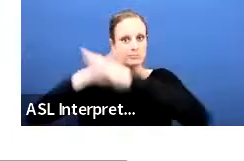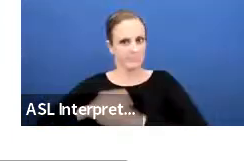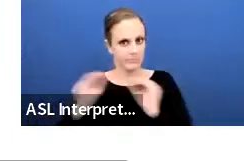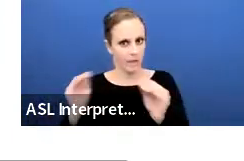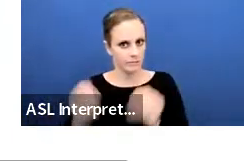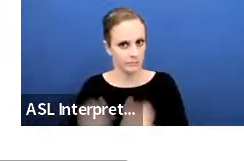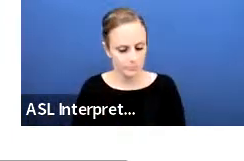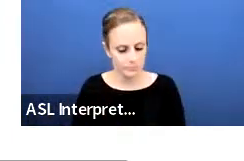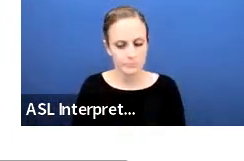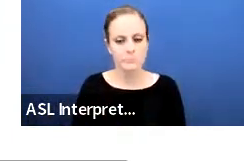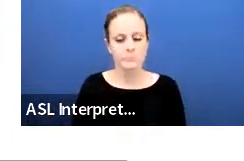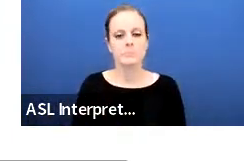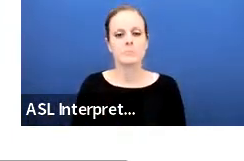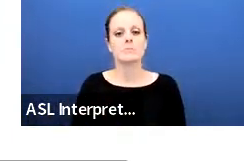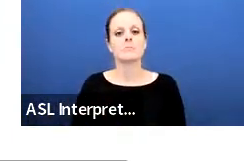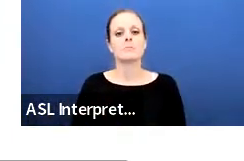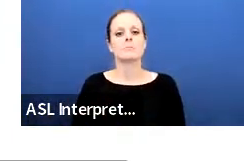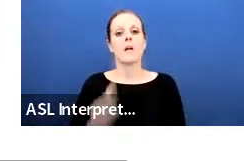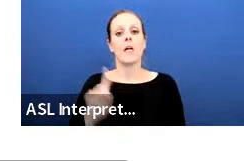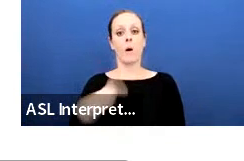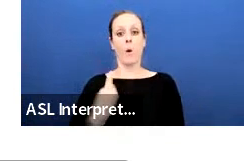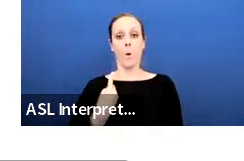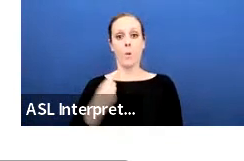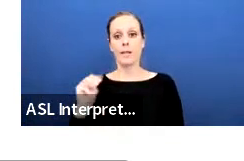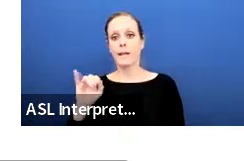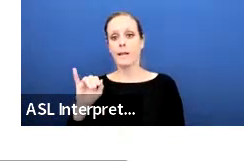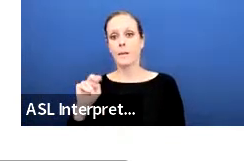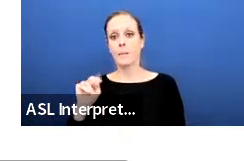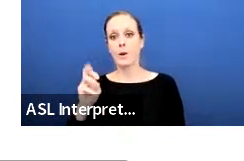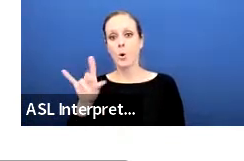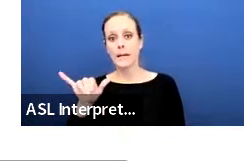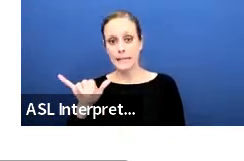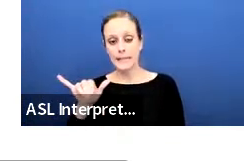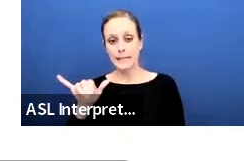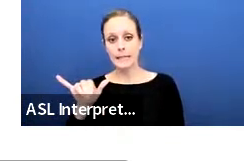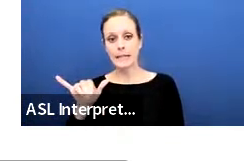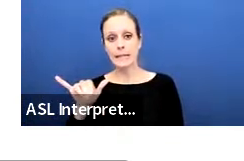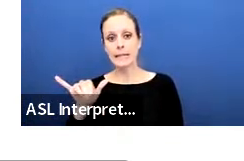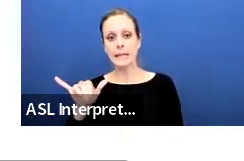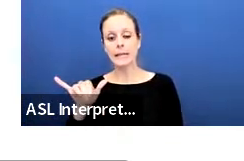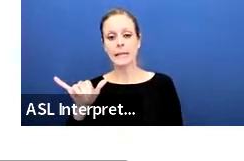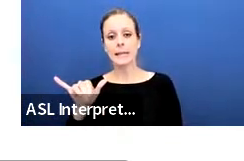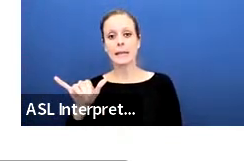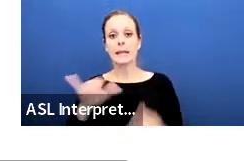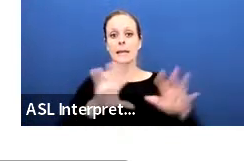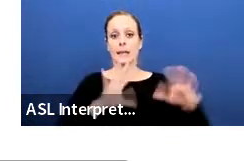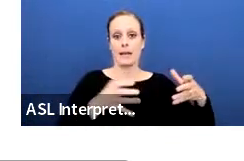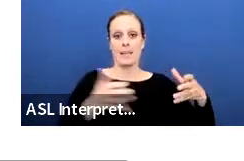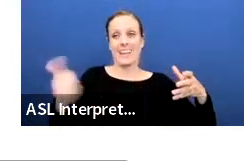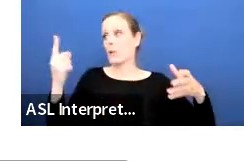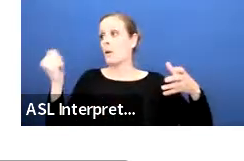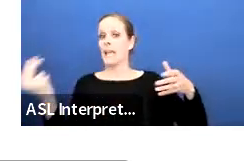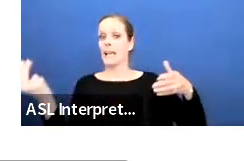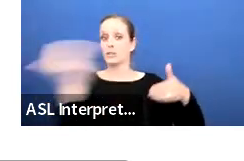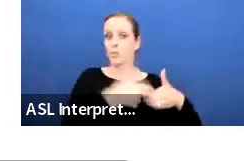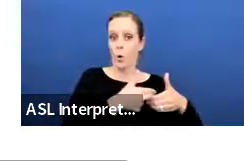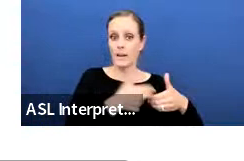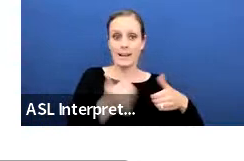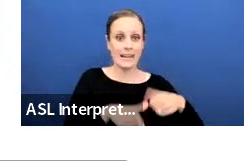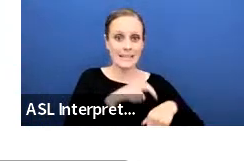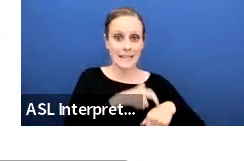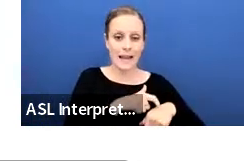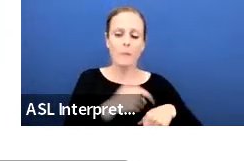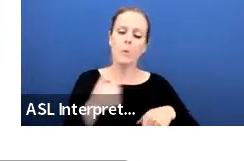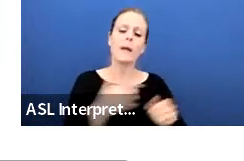the only minority that anyone can instantly join at any time, we ask that you